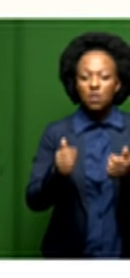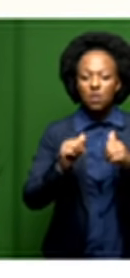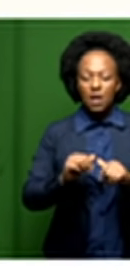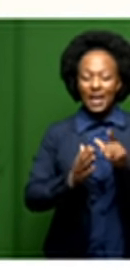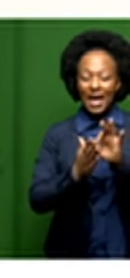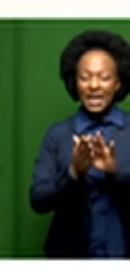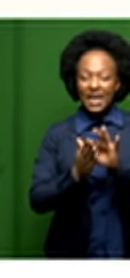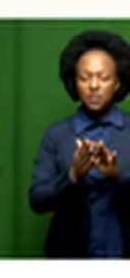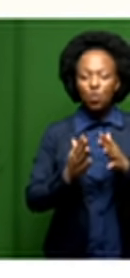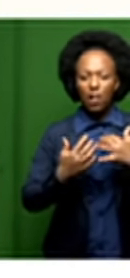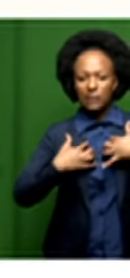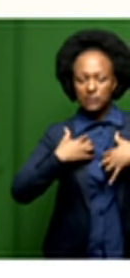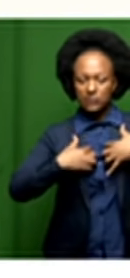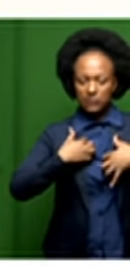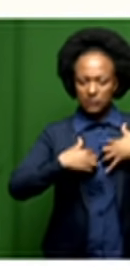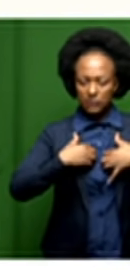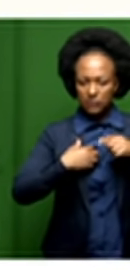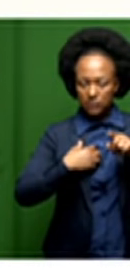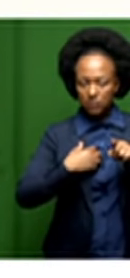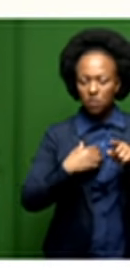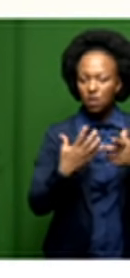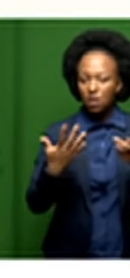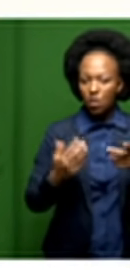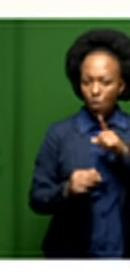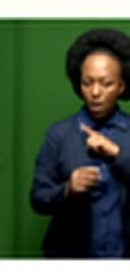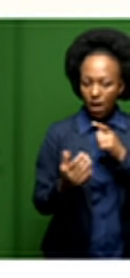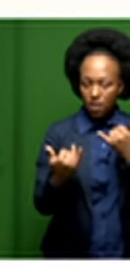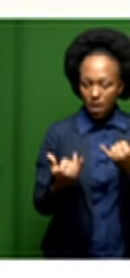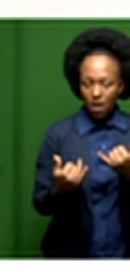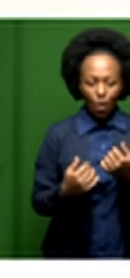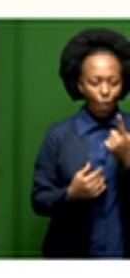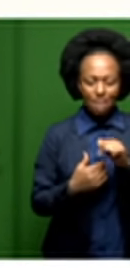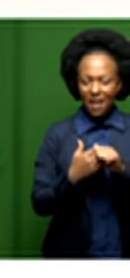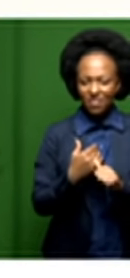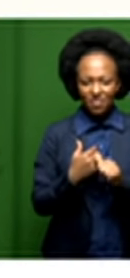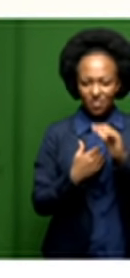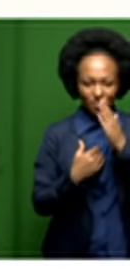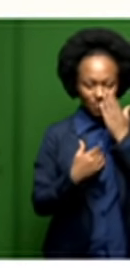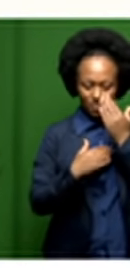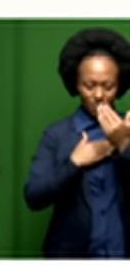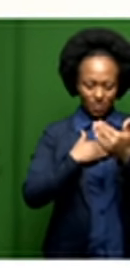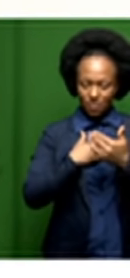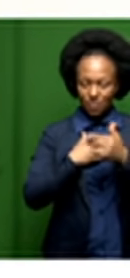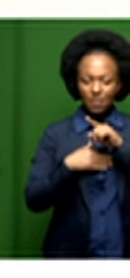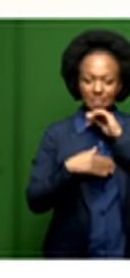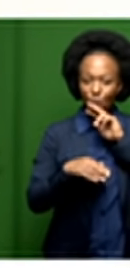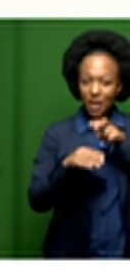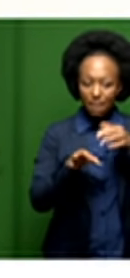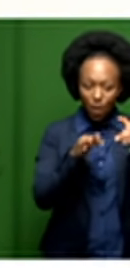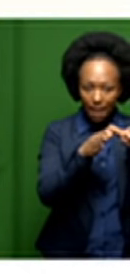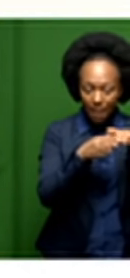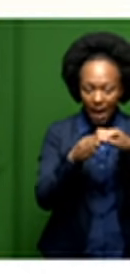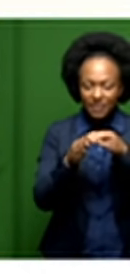elections exciting is that this announcement is coming when we actually left only with a month. You need all political